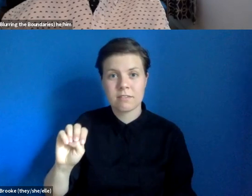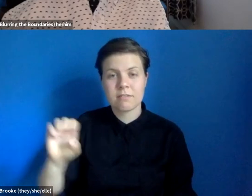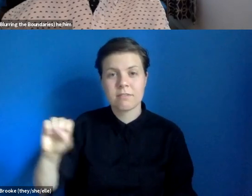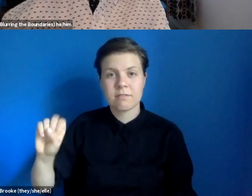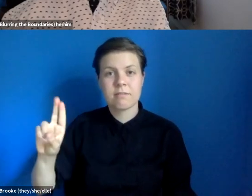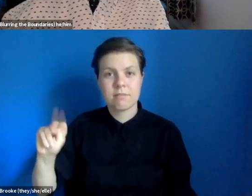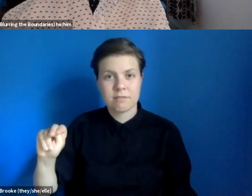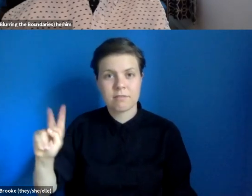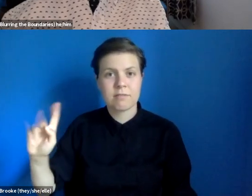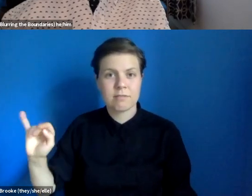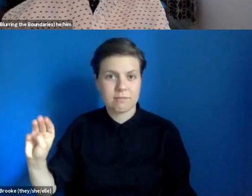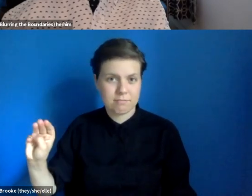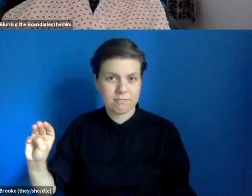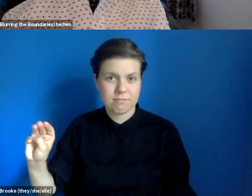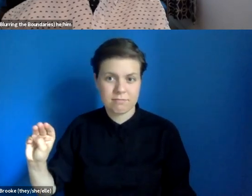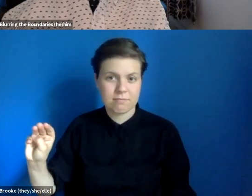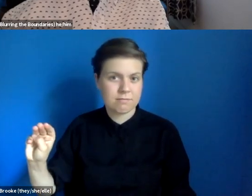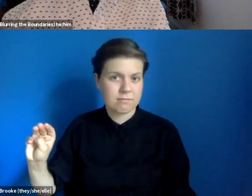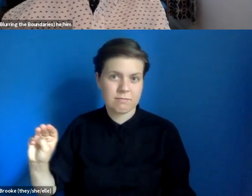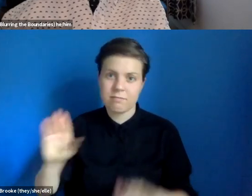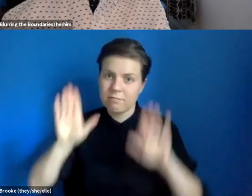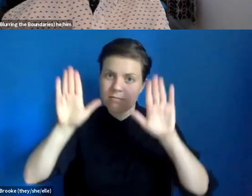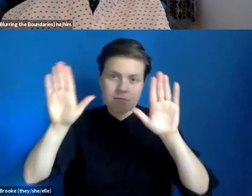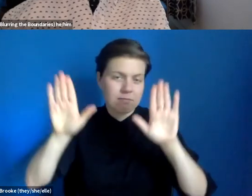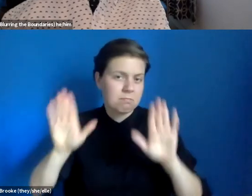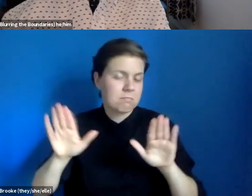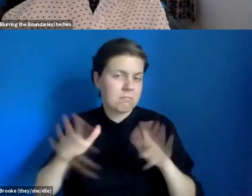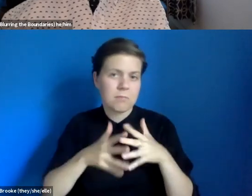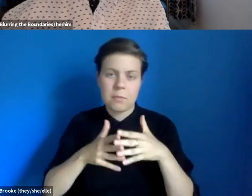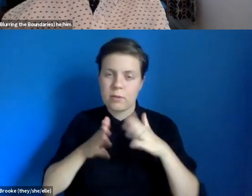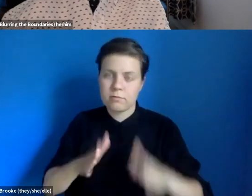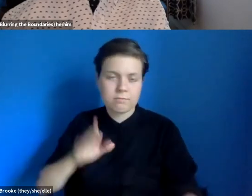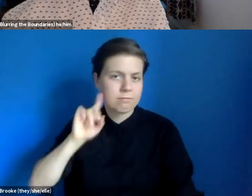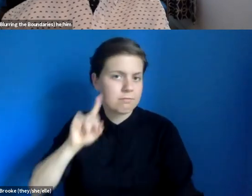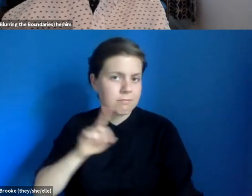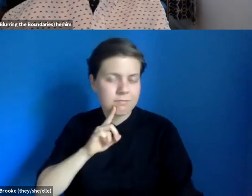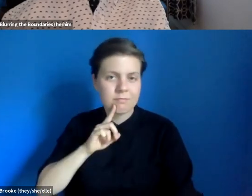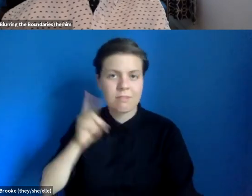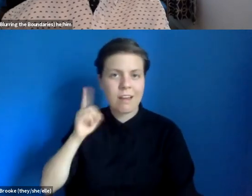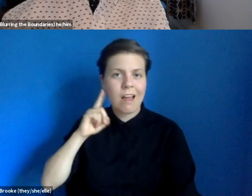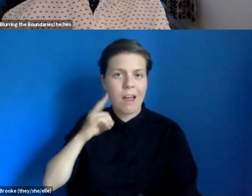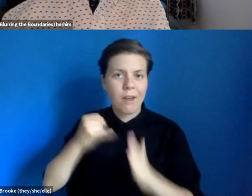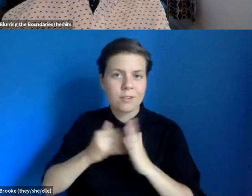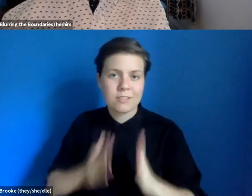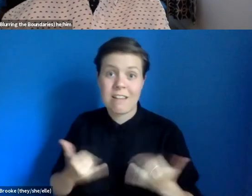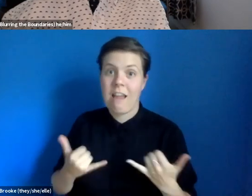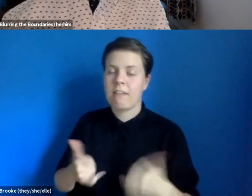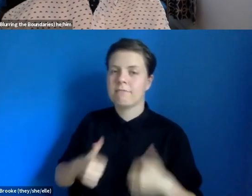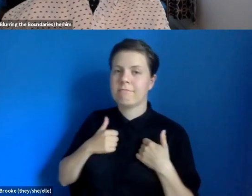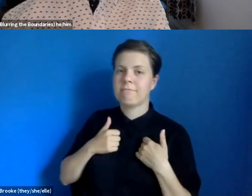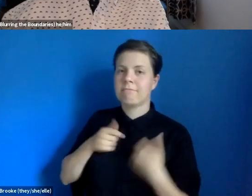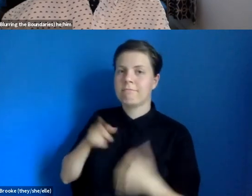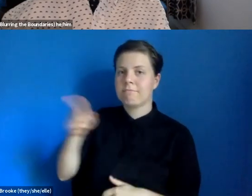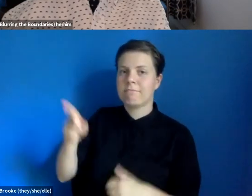who's an incredible American deaf sound artist, I think now based in Berlin, but